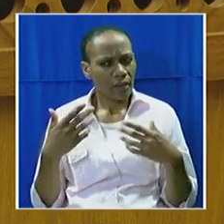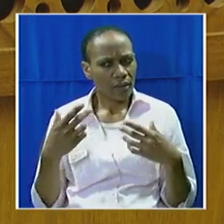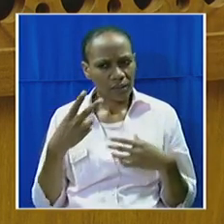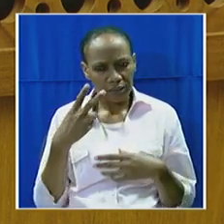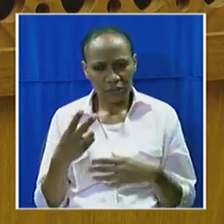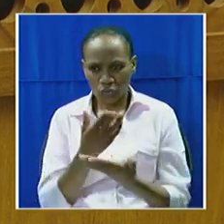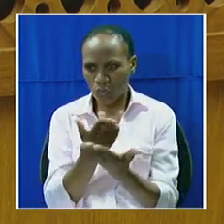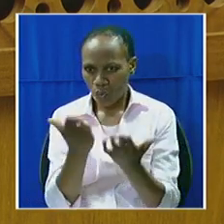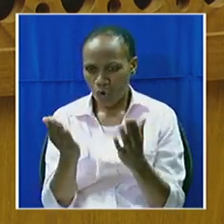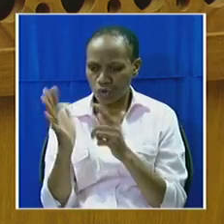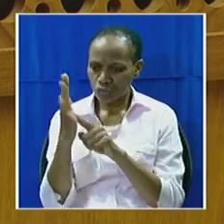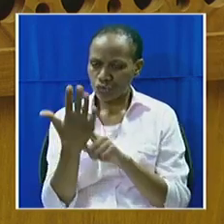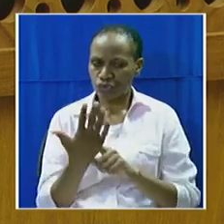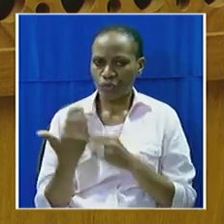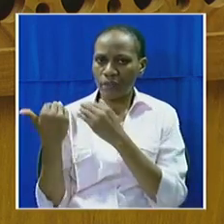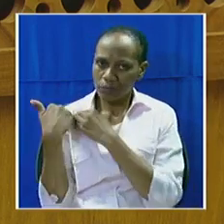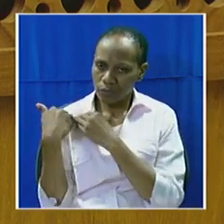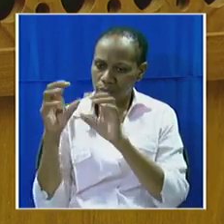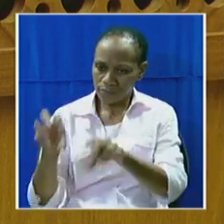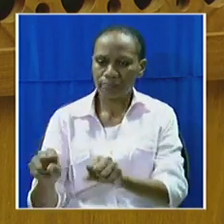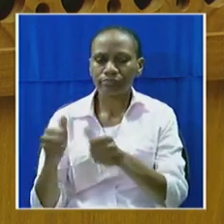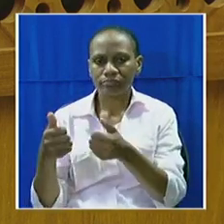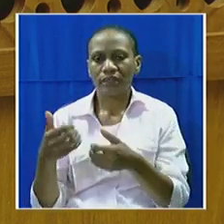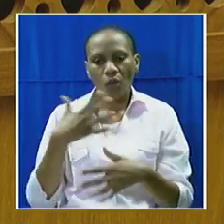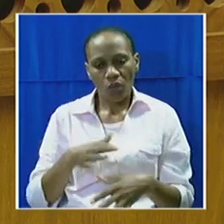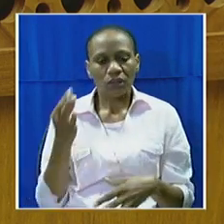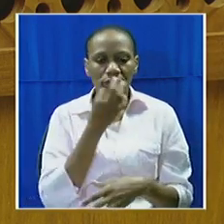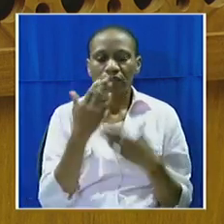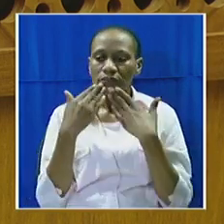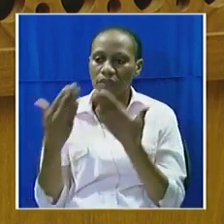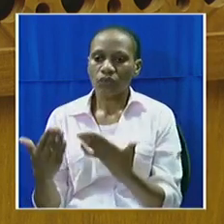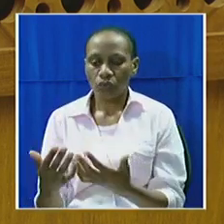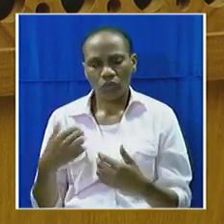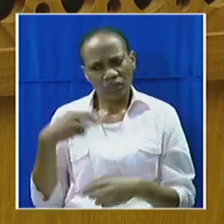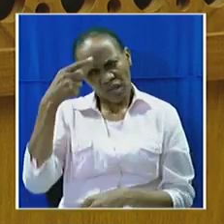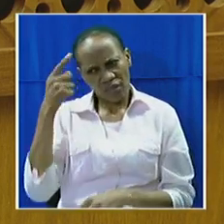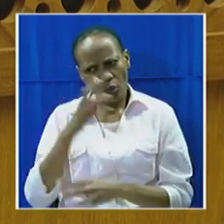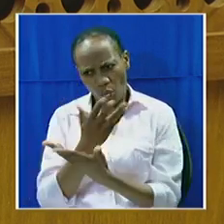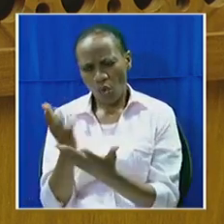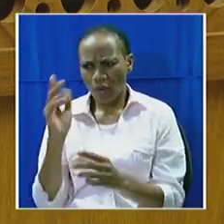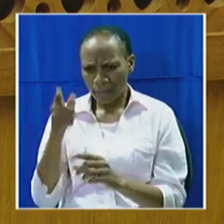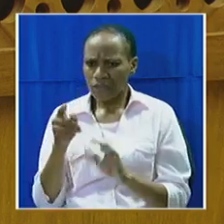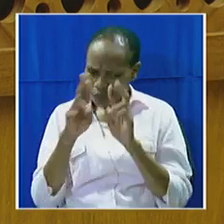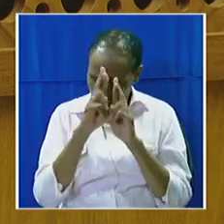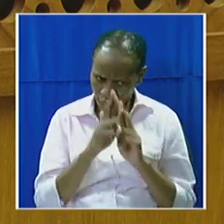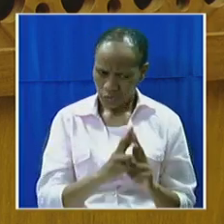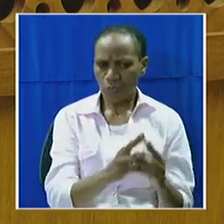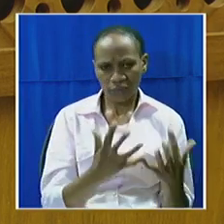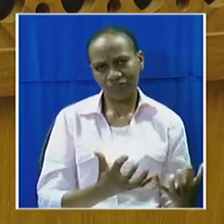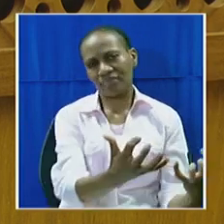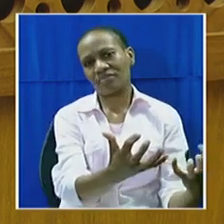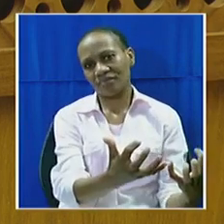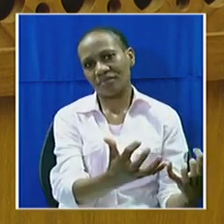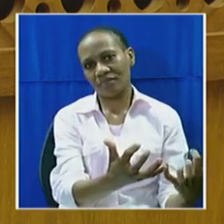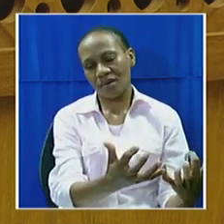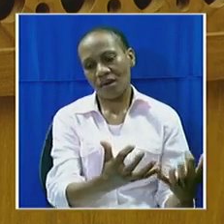very responsible. I really want to thank you. I think we owe it to the people who have elected us to this House to be very responsible and sensitive